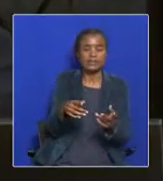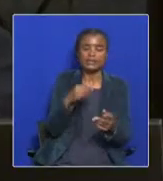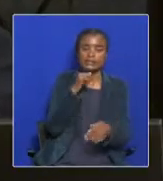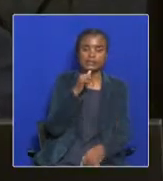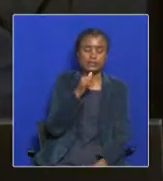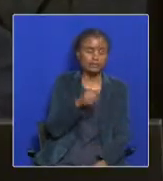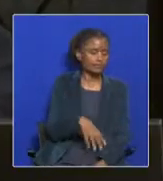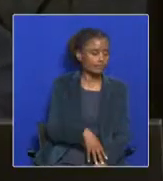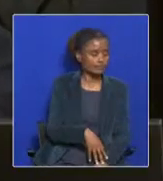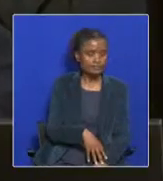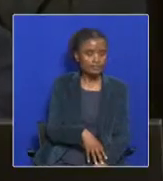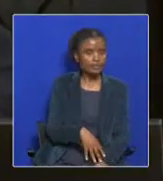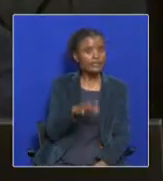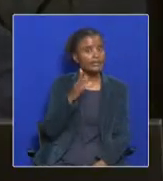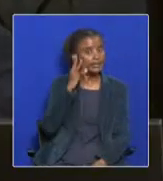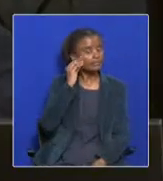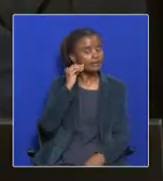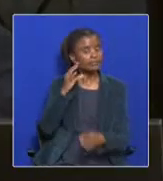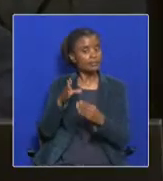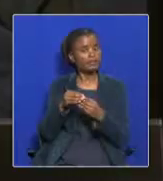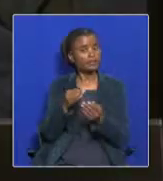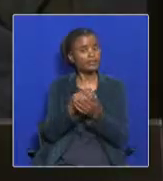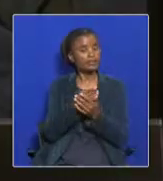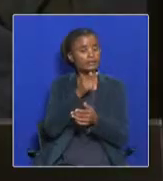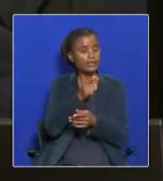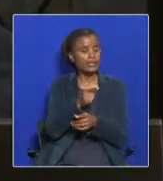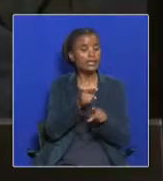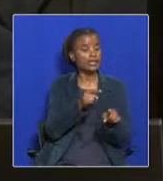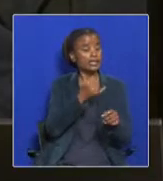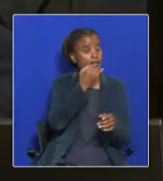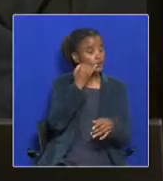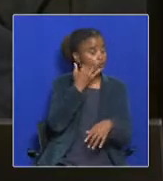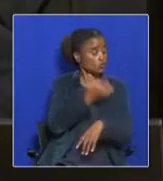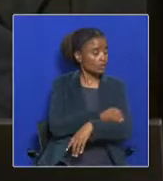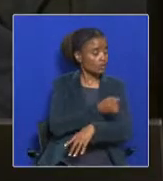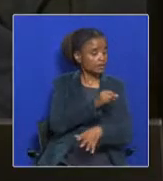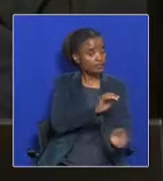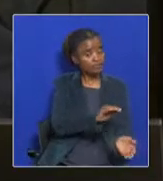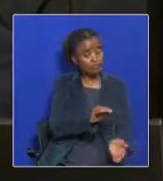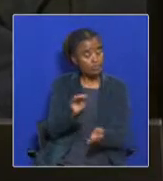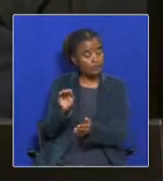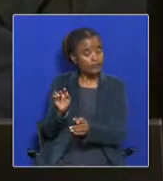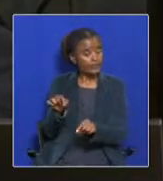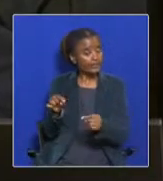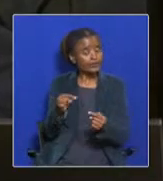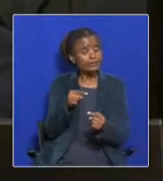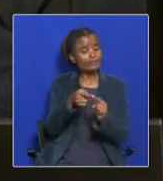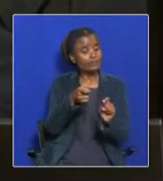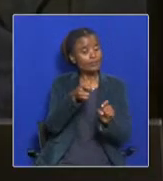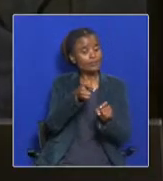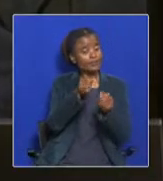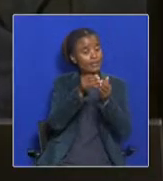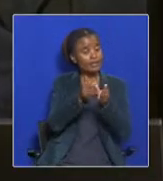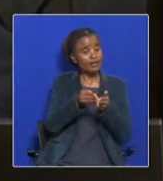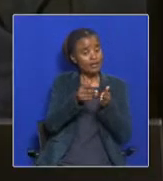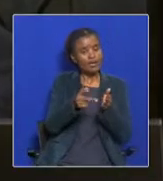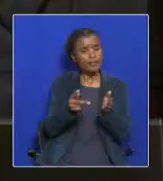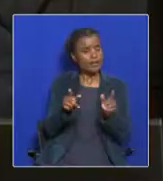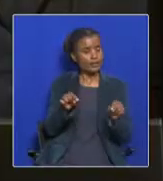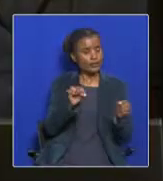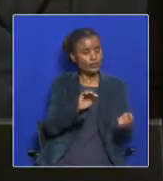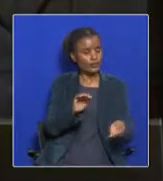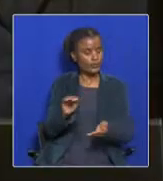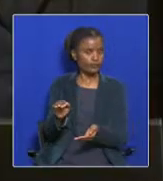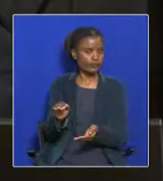told you, we cannot move these drugs from here at the harbor. So do not do it's of no consequence, because it is